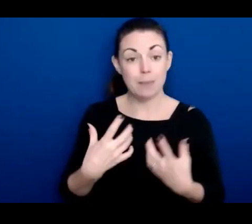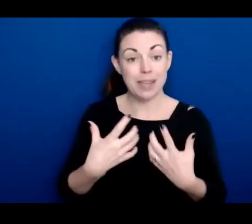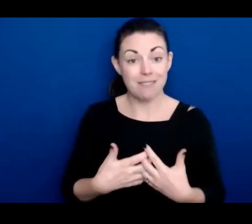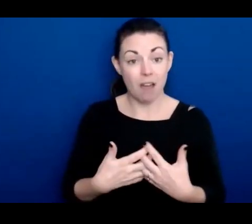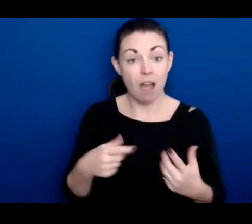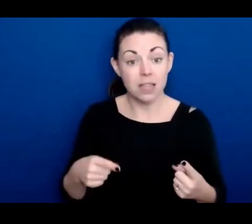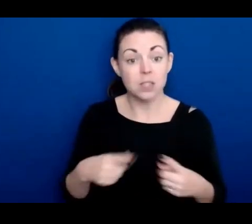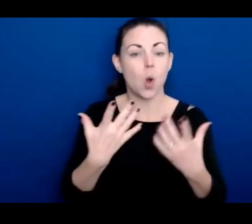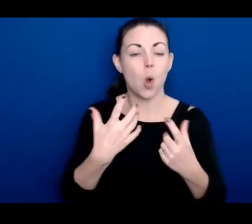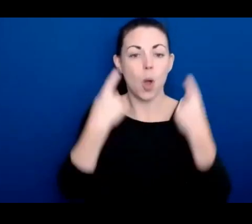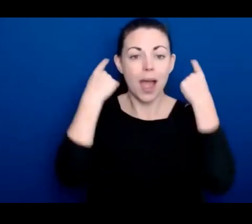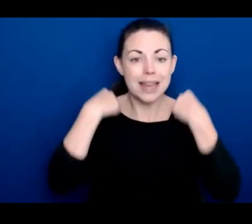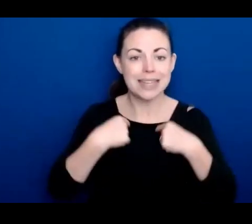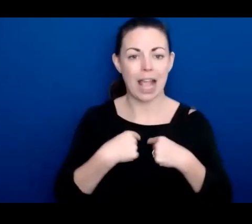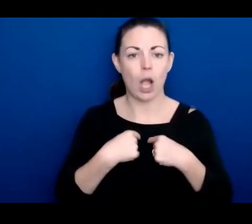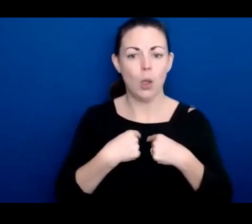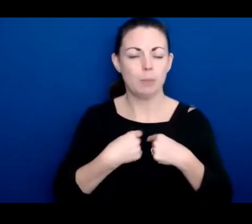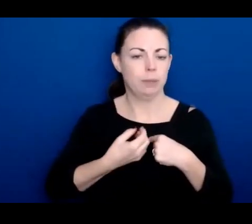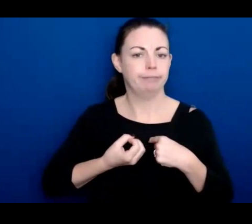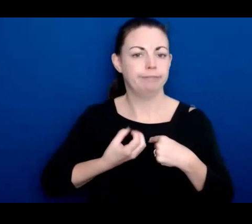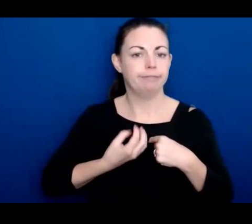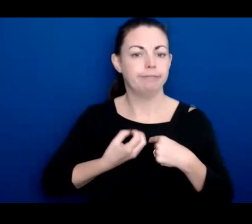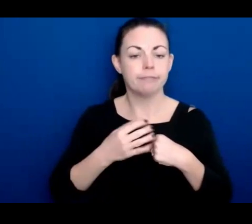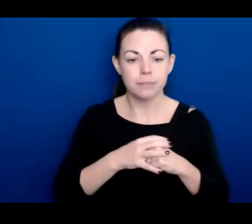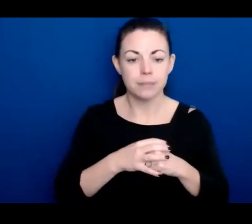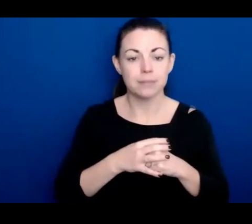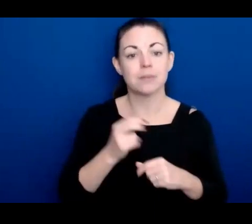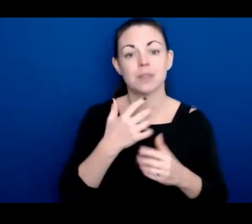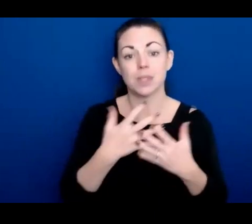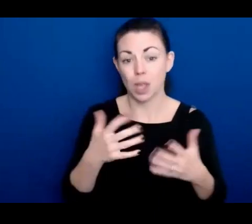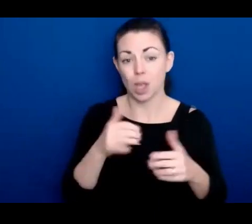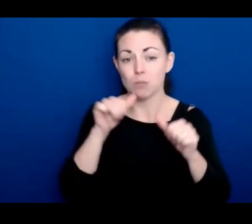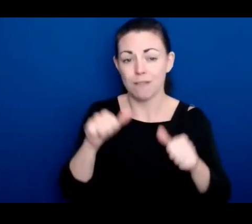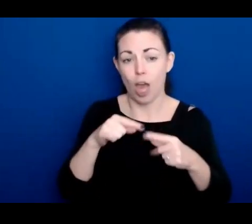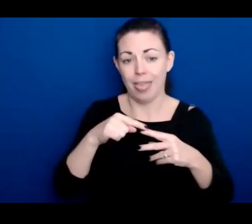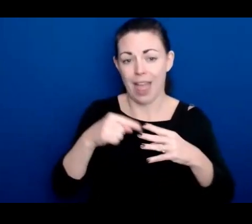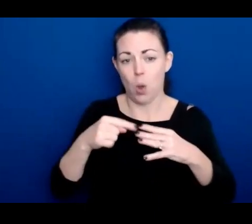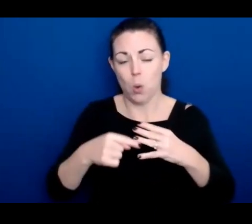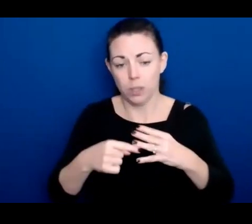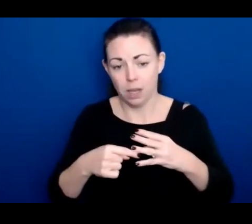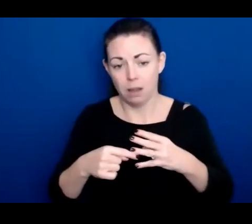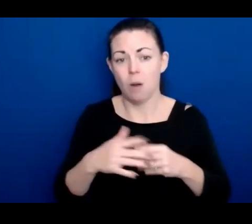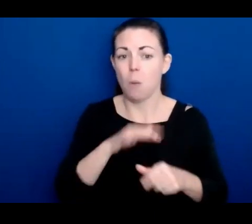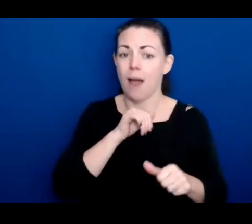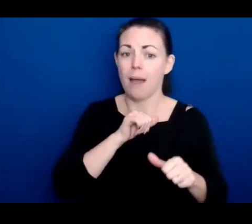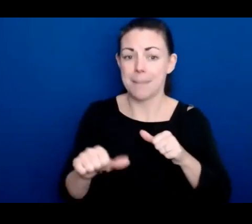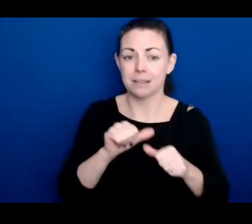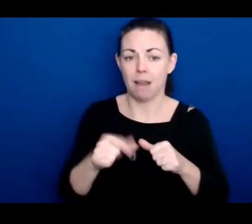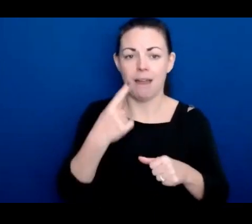kind of neck loop. The preference tends to be in that order, actually, because the best result you can get is when you're going direct to